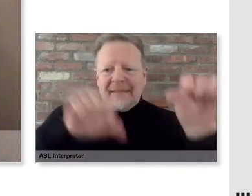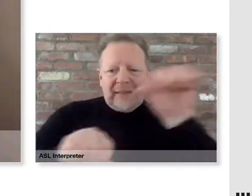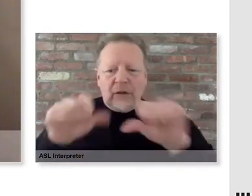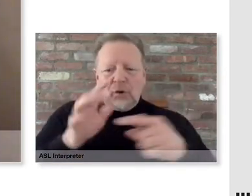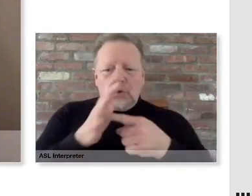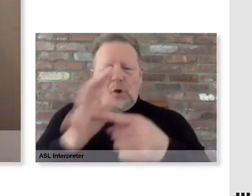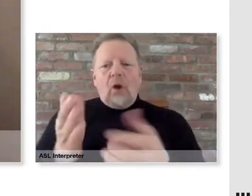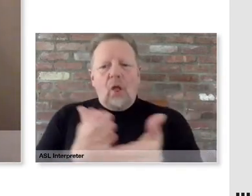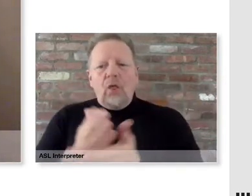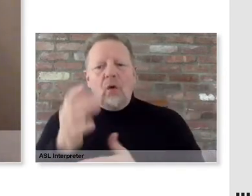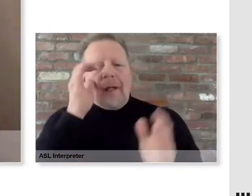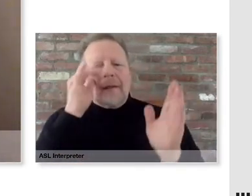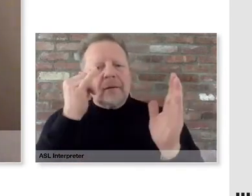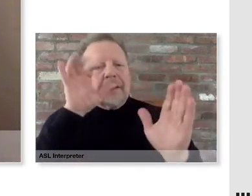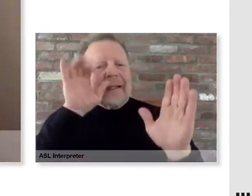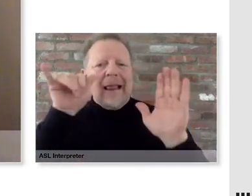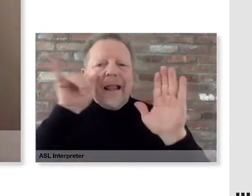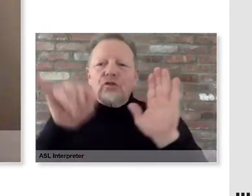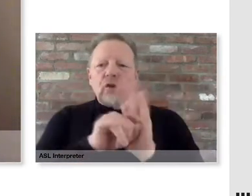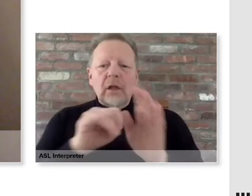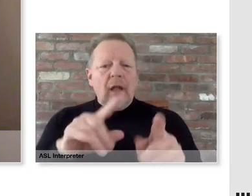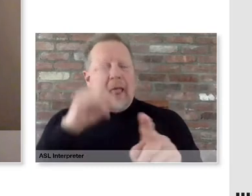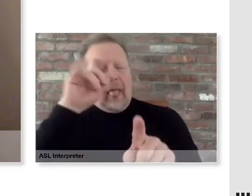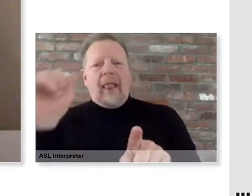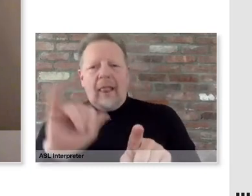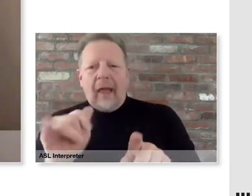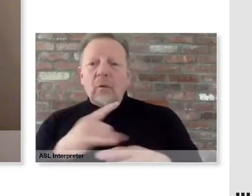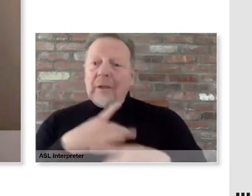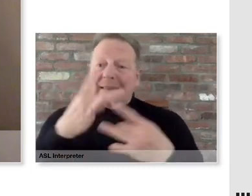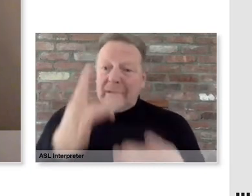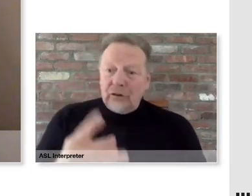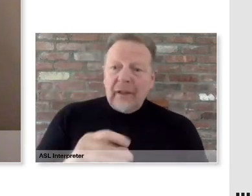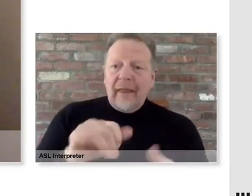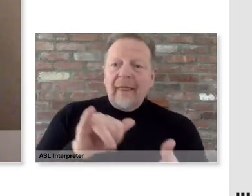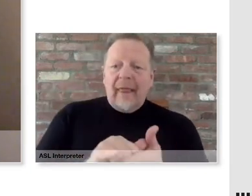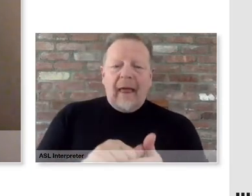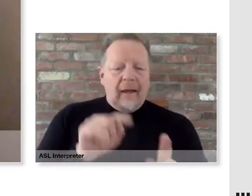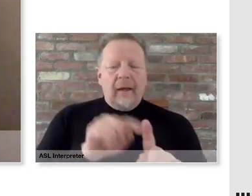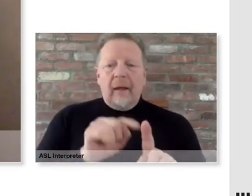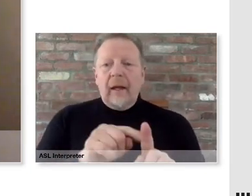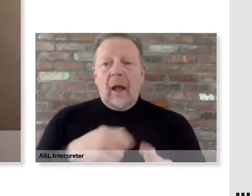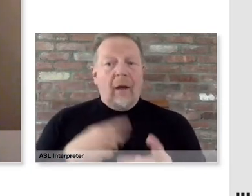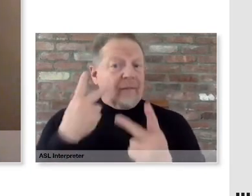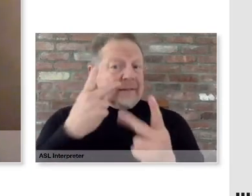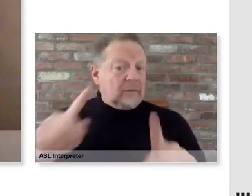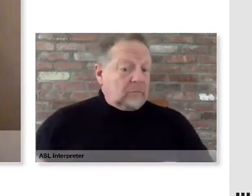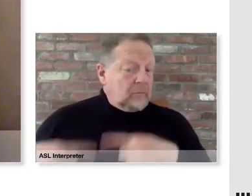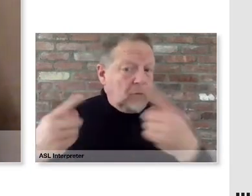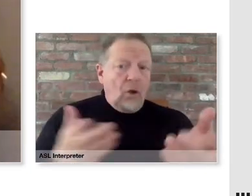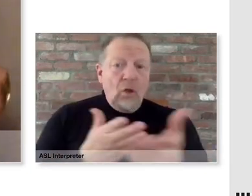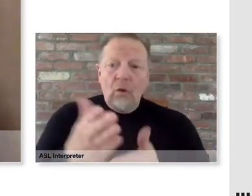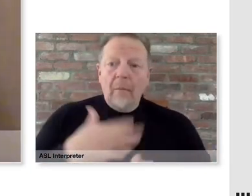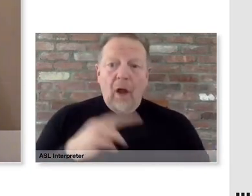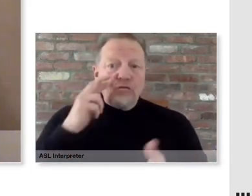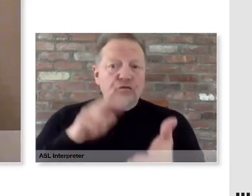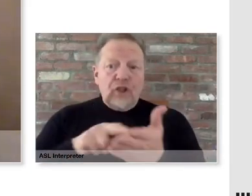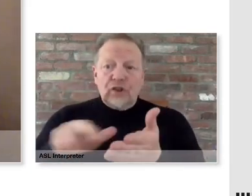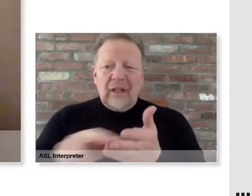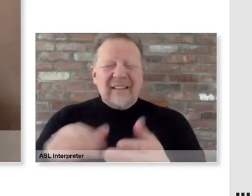their mm-hmm. renders. What's really interesting and what's been really interesting is that what I've seen throughout my research is that there is a